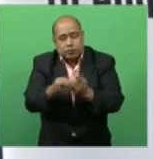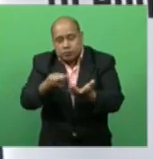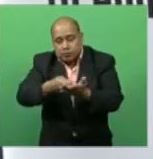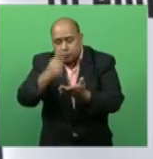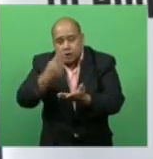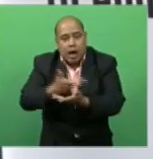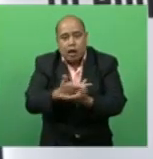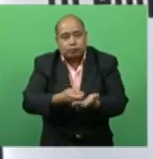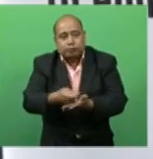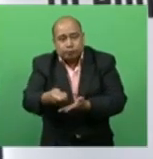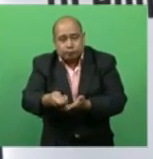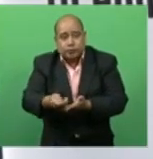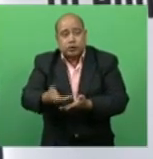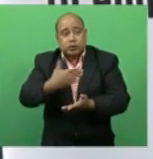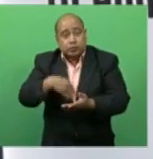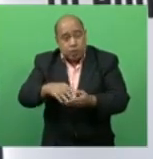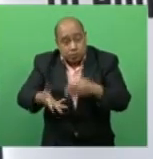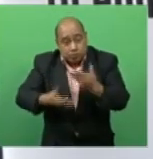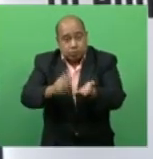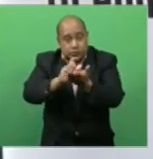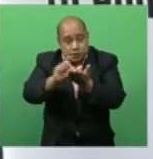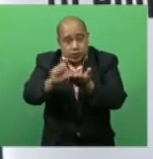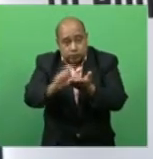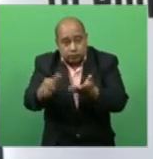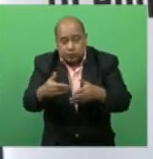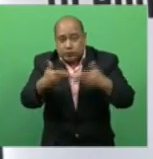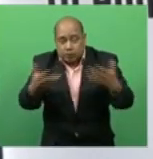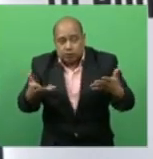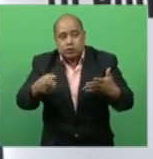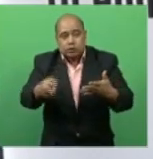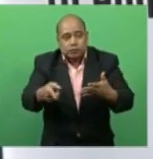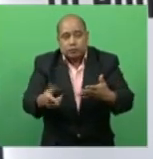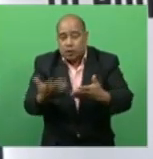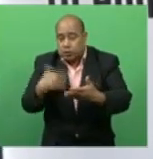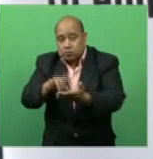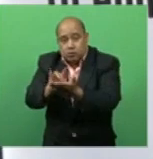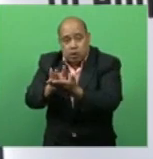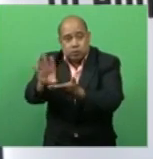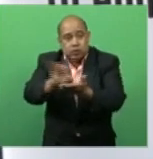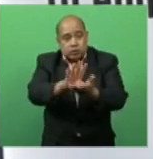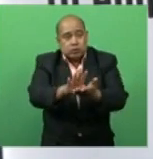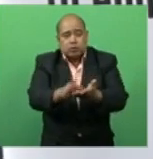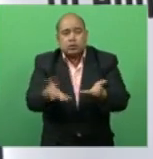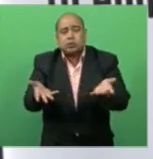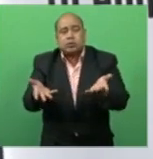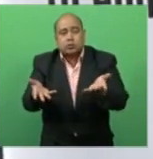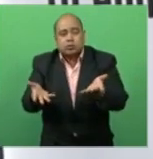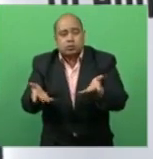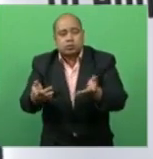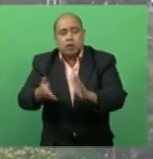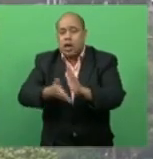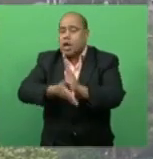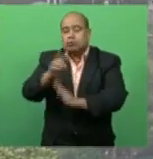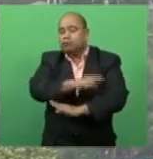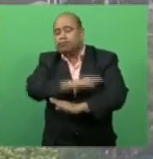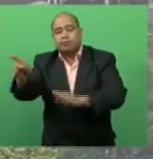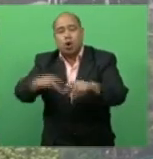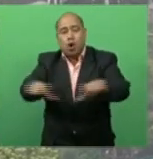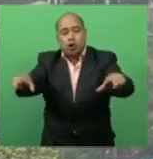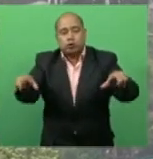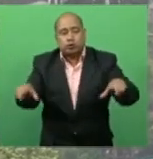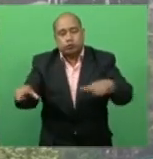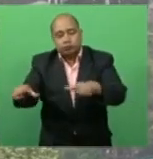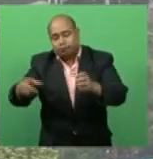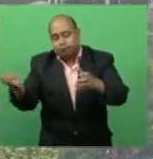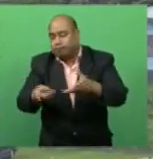very clear that for evictions, you need to have a High Court order to evict somebody out. You still need to follow